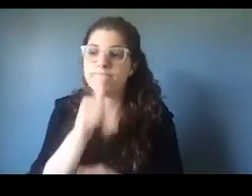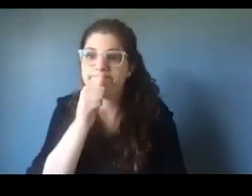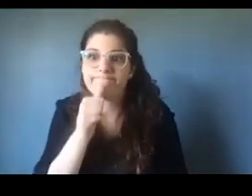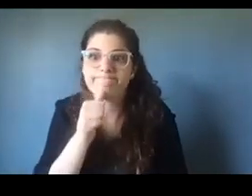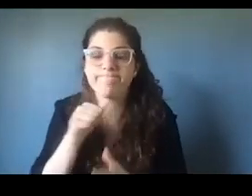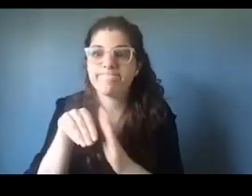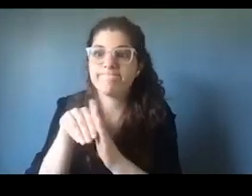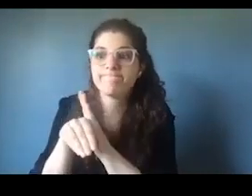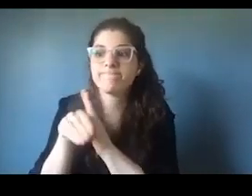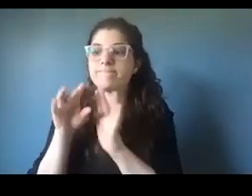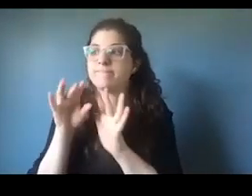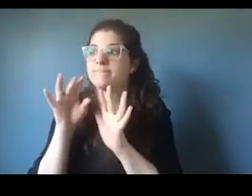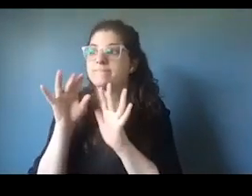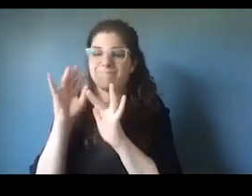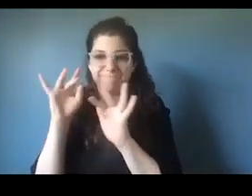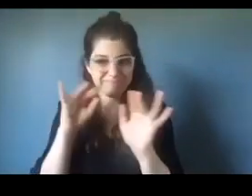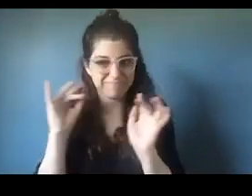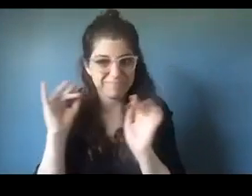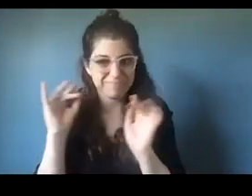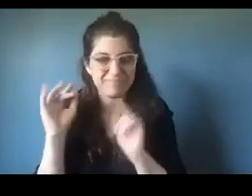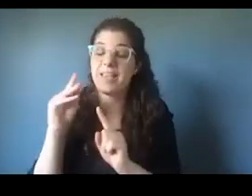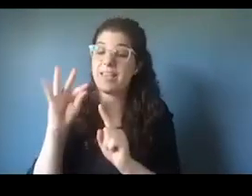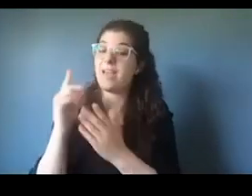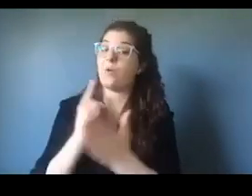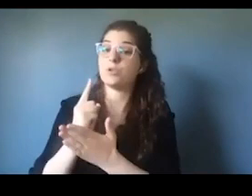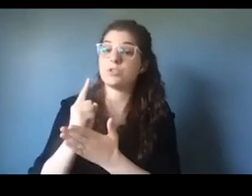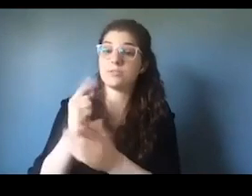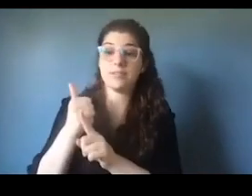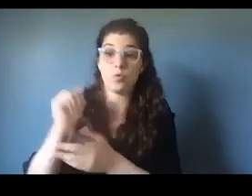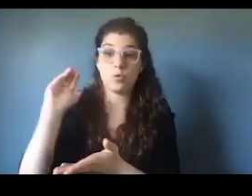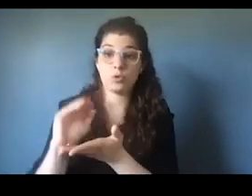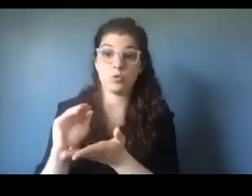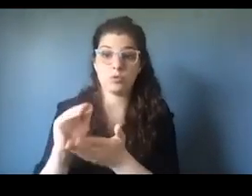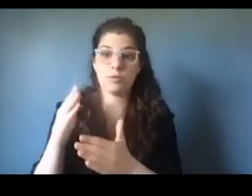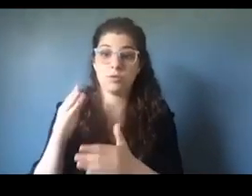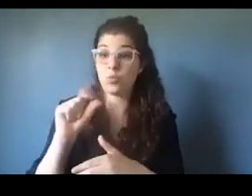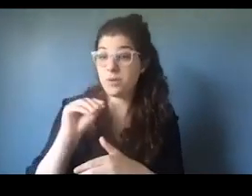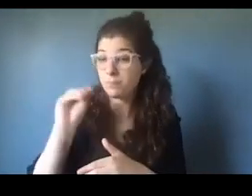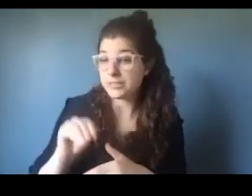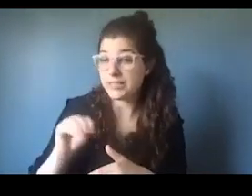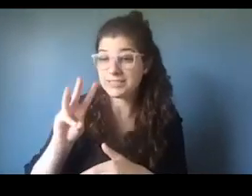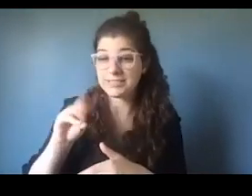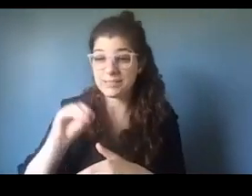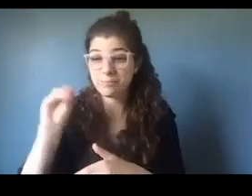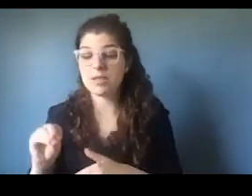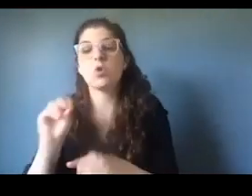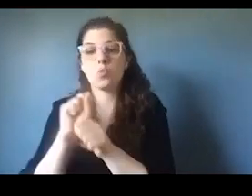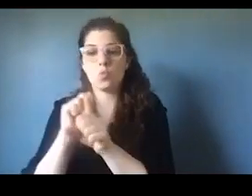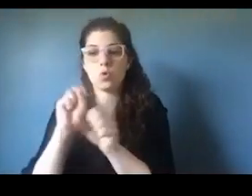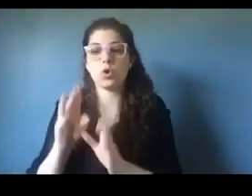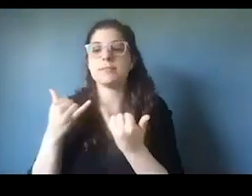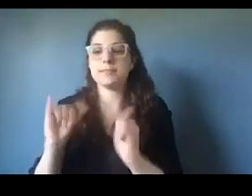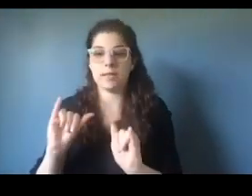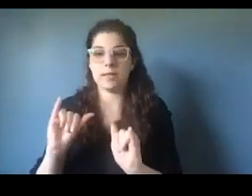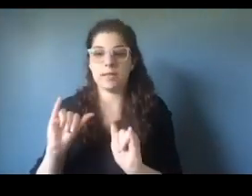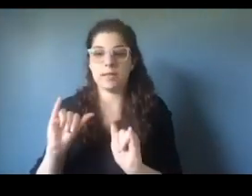off workers altogether. If hours have been reduced by between 20% and 60%, then workers can still be eligible as